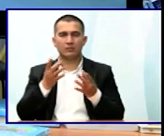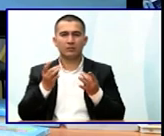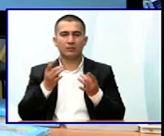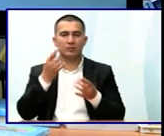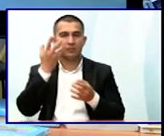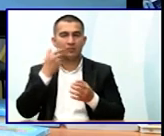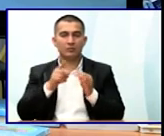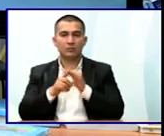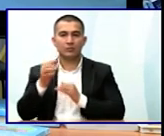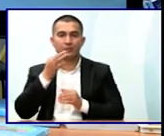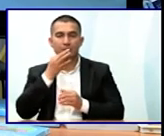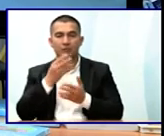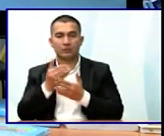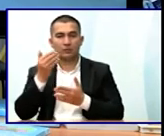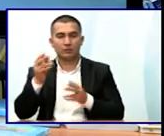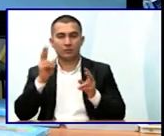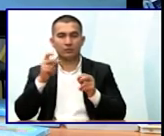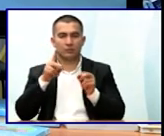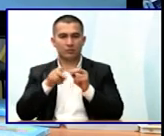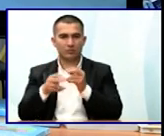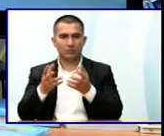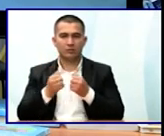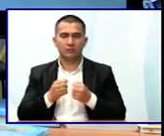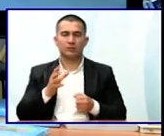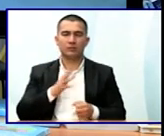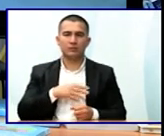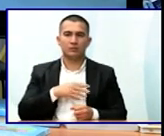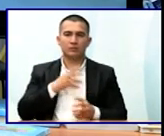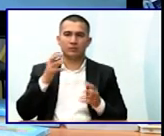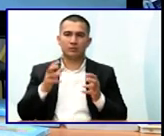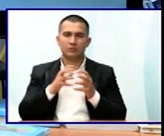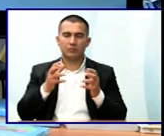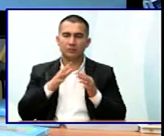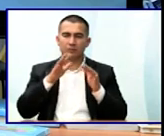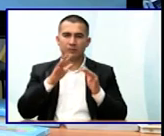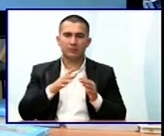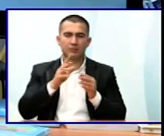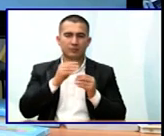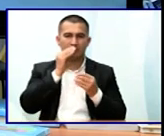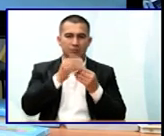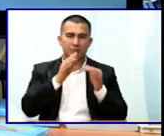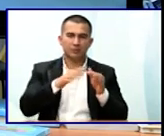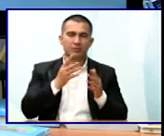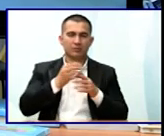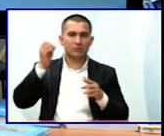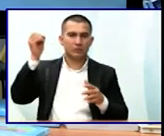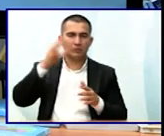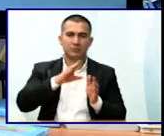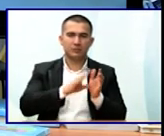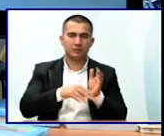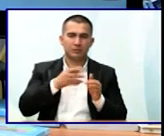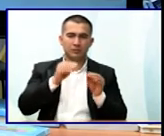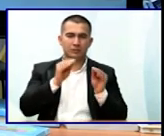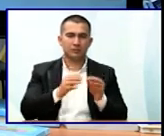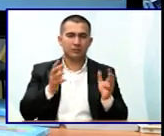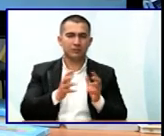harakati boshlanmasdan oldin kesib olib, maxsus salqin joylarda saqlanadi.